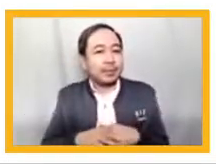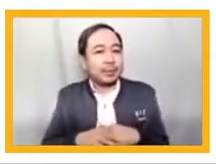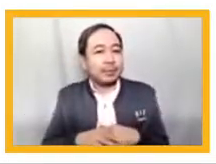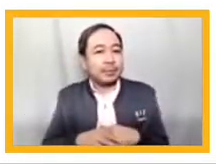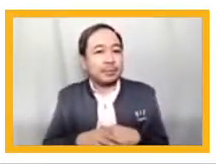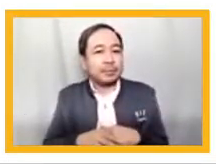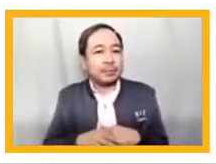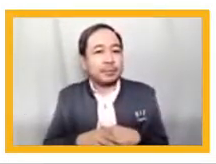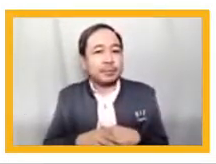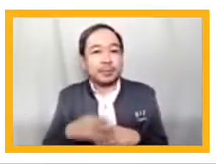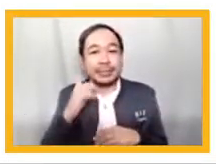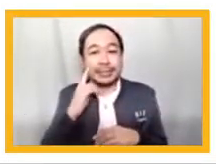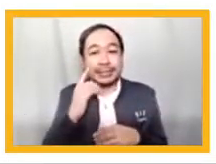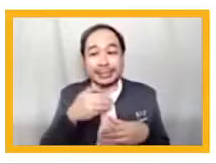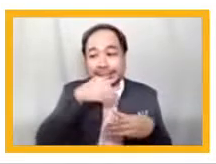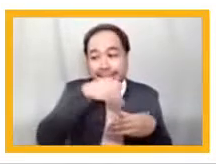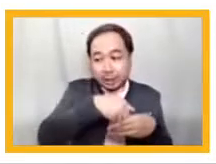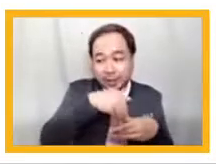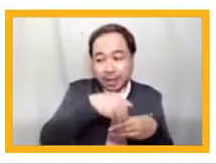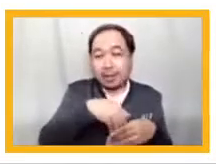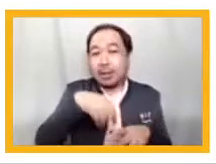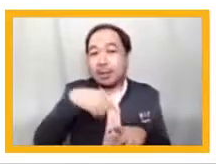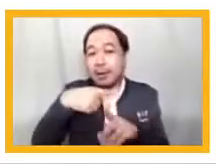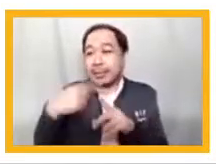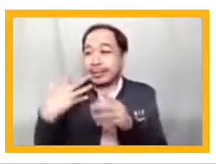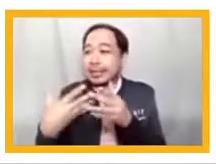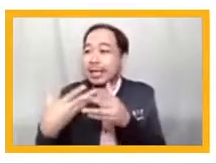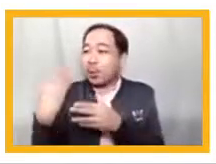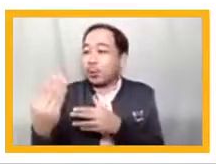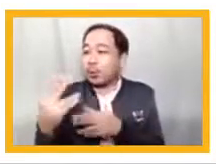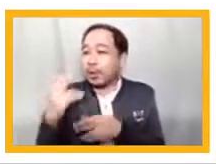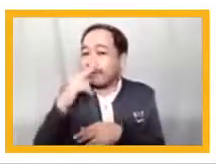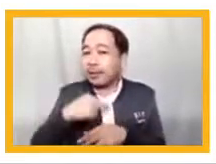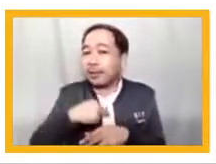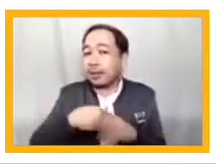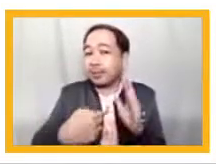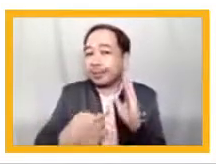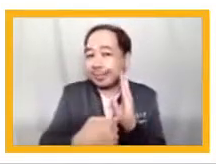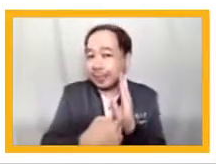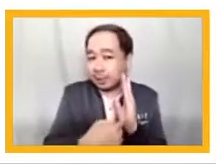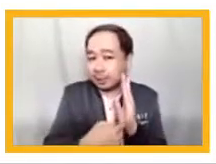external technology resources could be used to